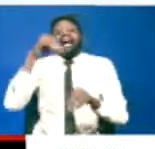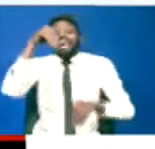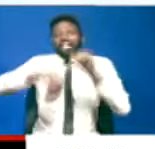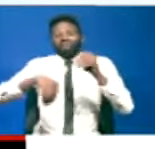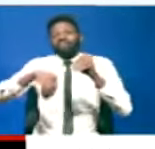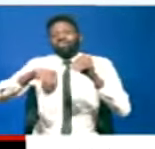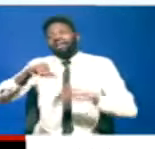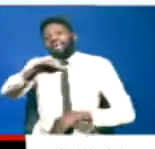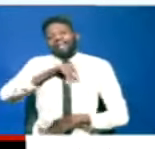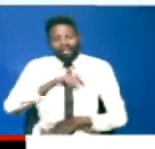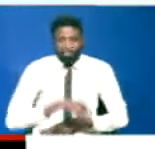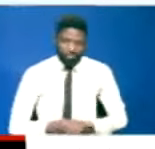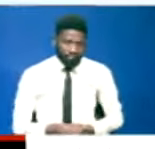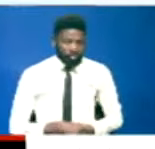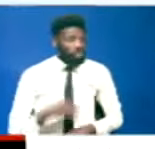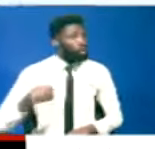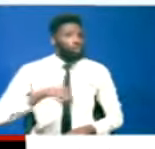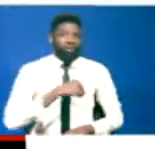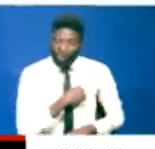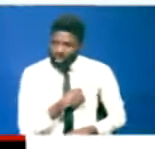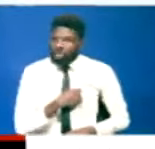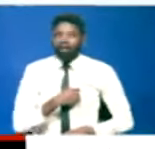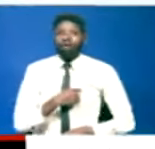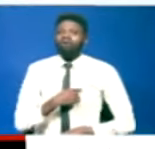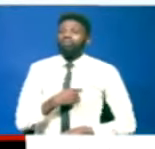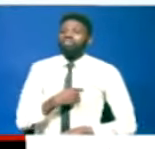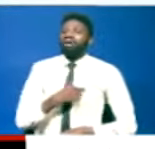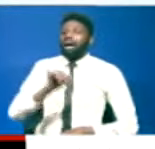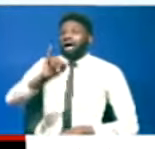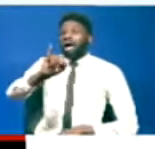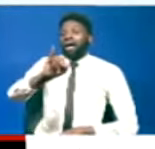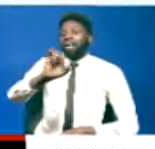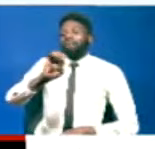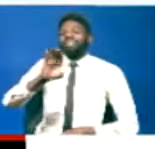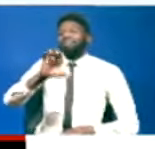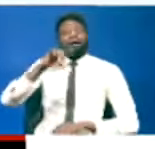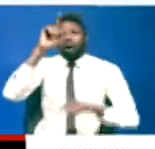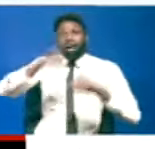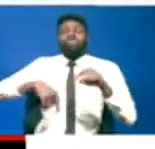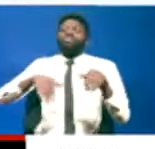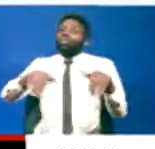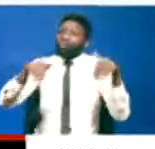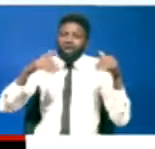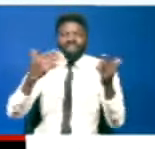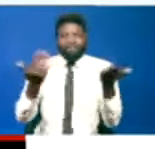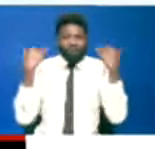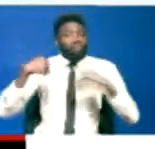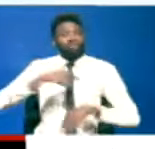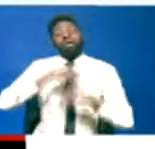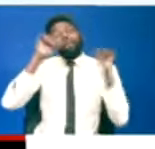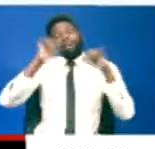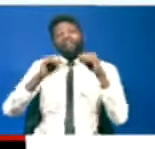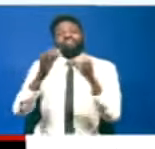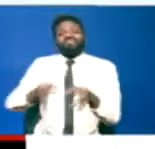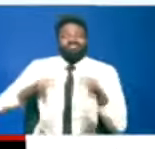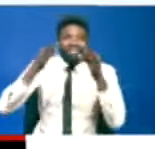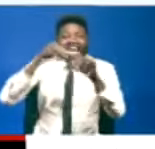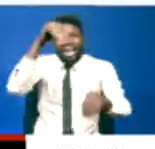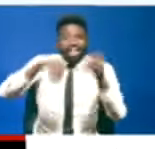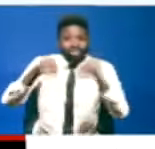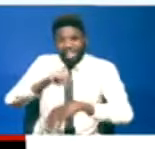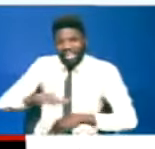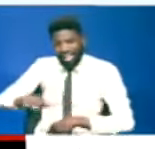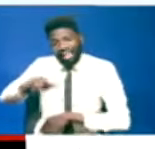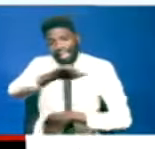wait forever. We shall be forced to suspend elections in those areas where decisions are made